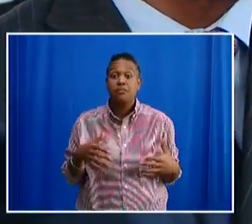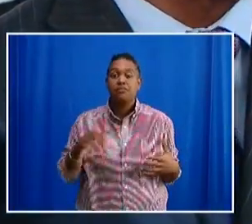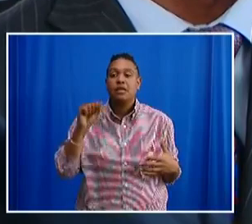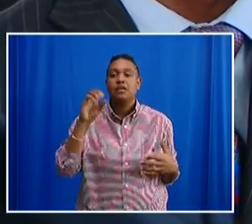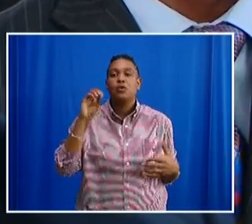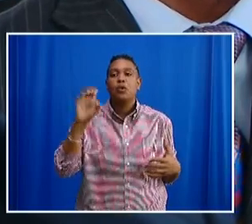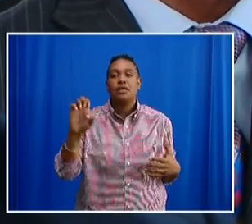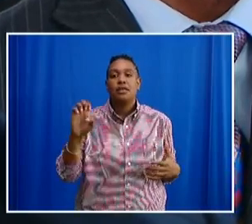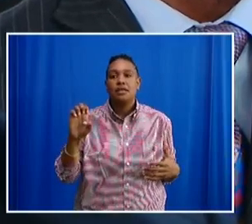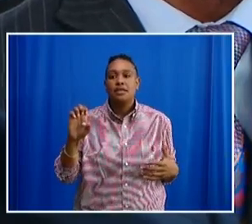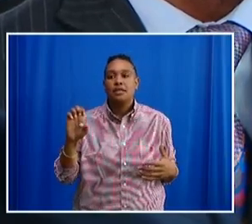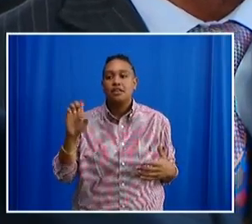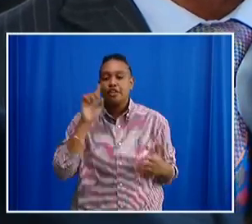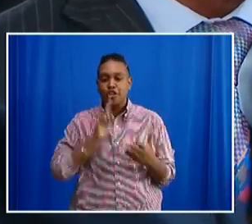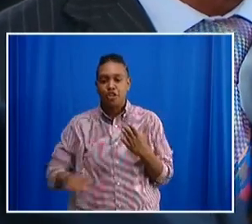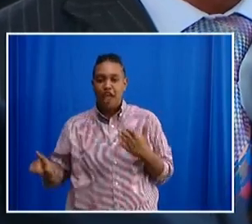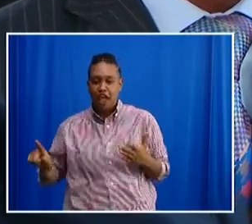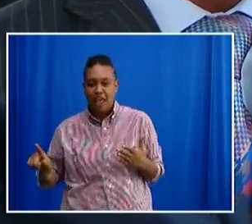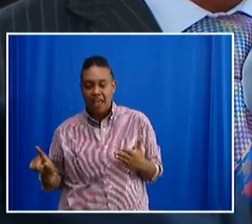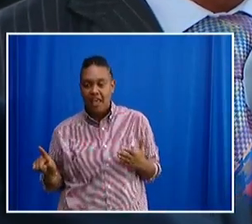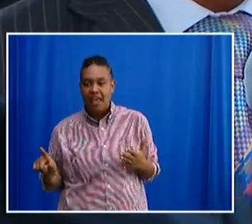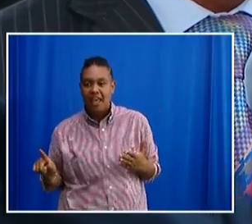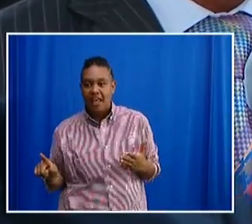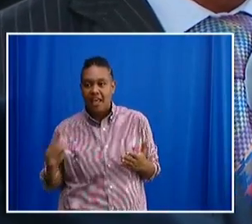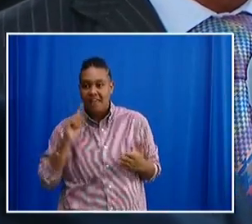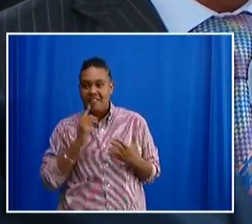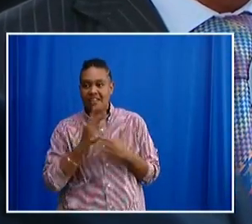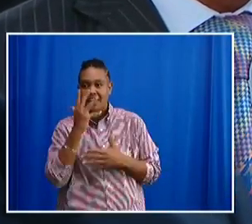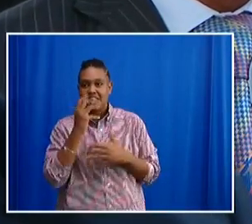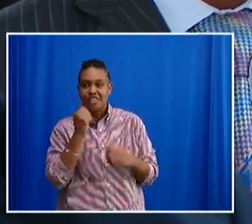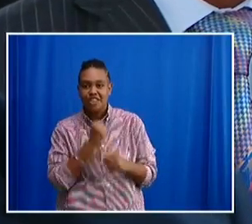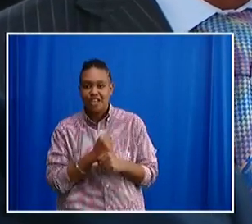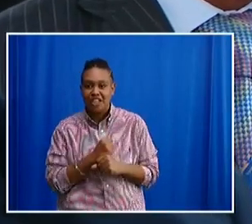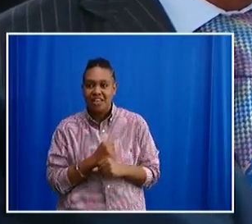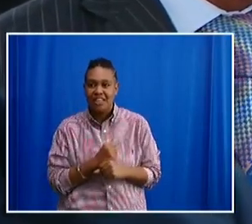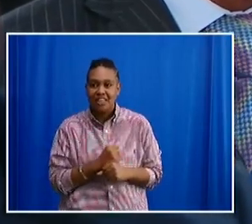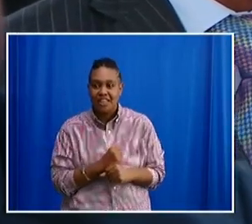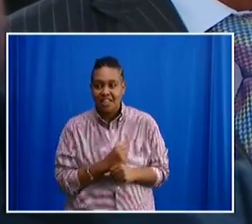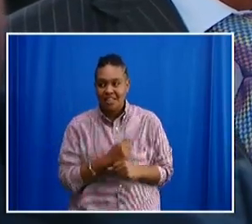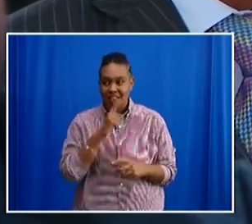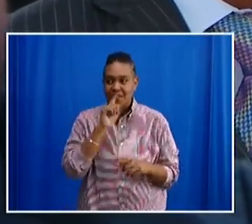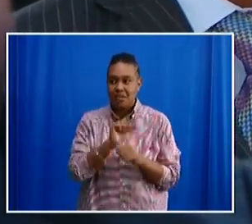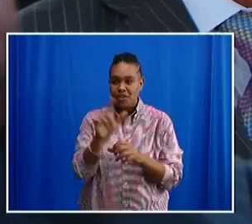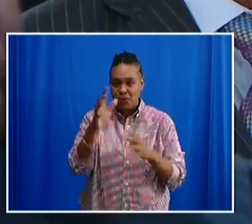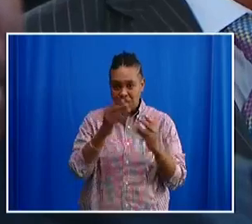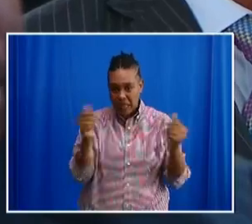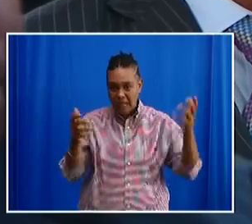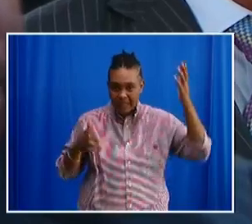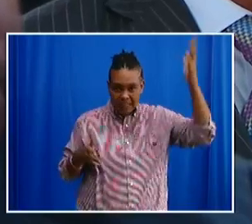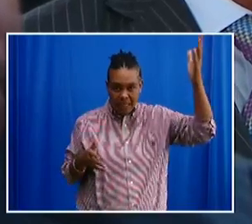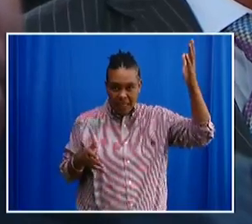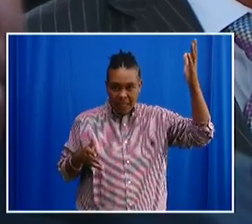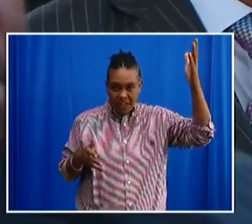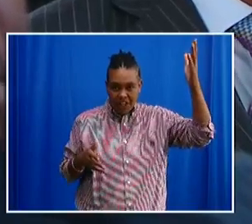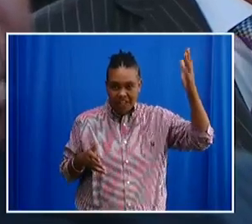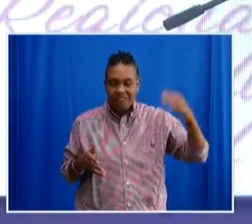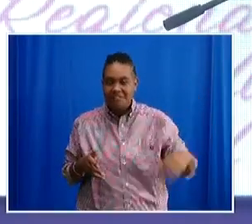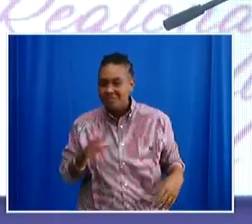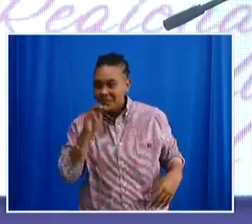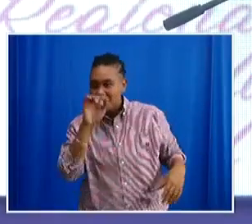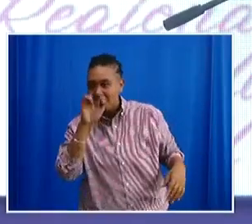SOE, check for next year. Make sure we're sorted there, so.